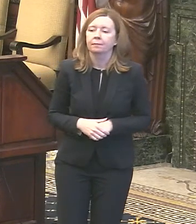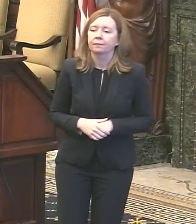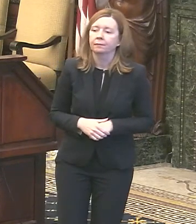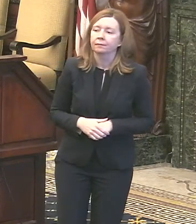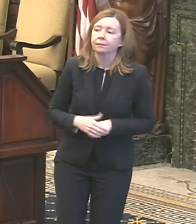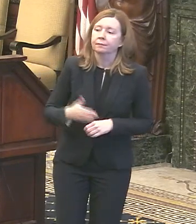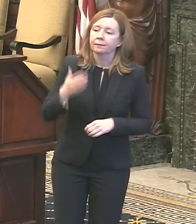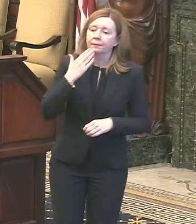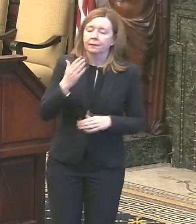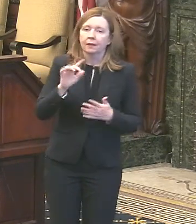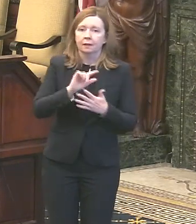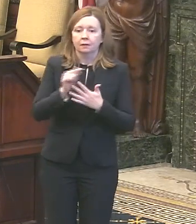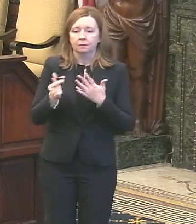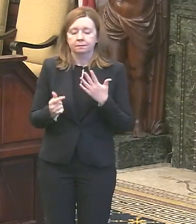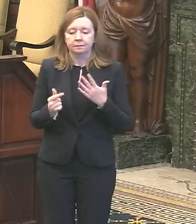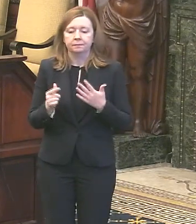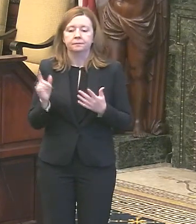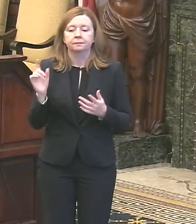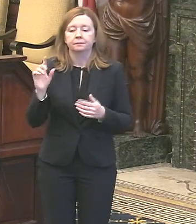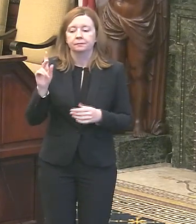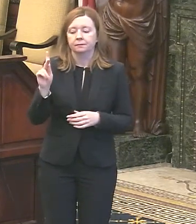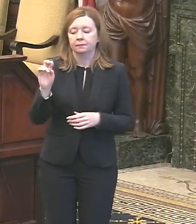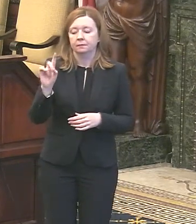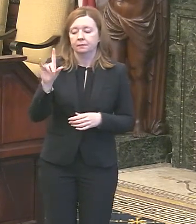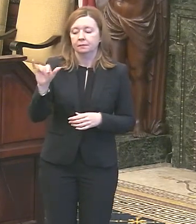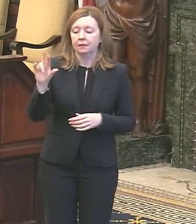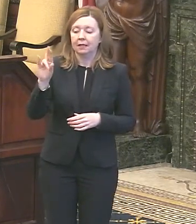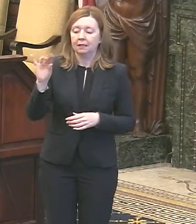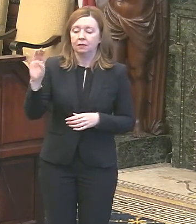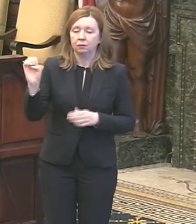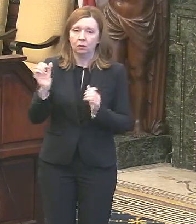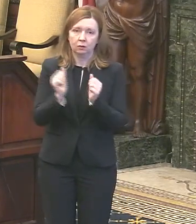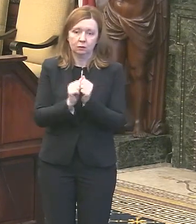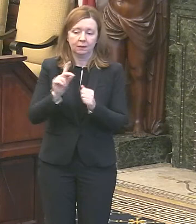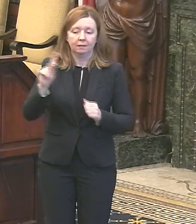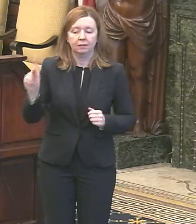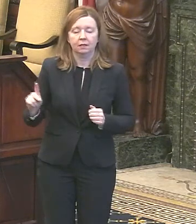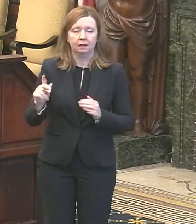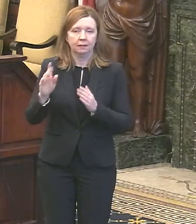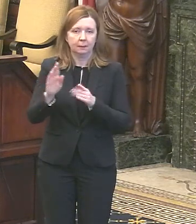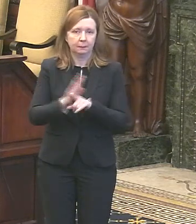Thank you, Johan. We'll now go over to Kennedy Rose of the Philadelphia Business Journal.